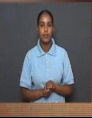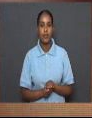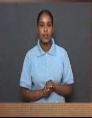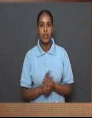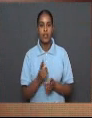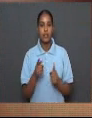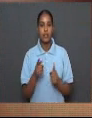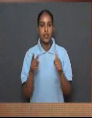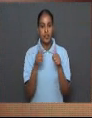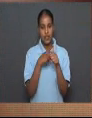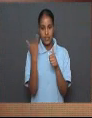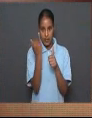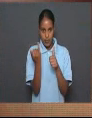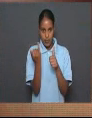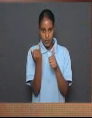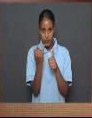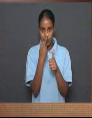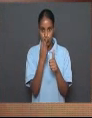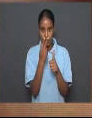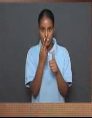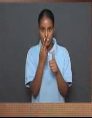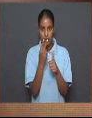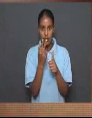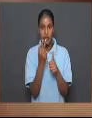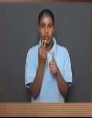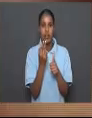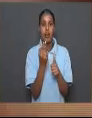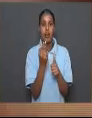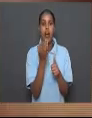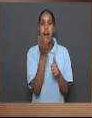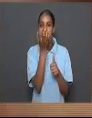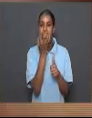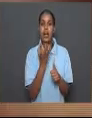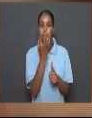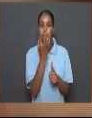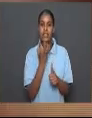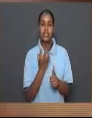The first image shown here is of apples.